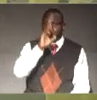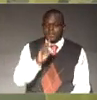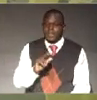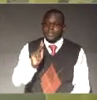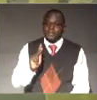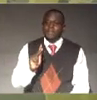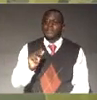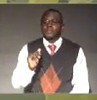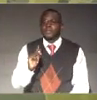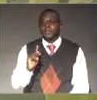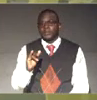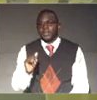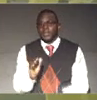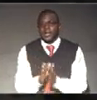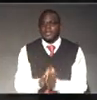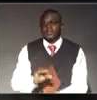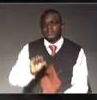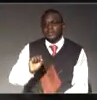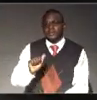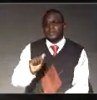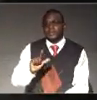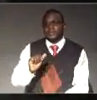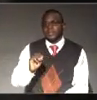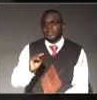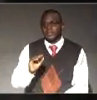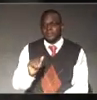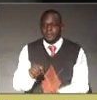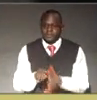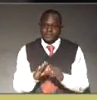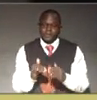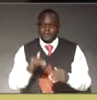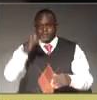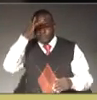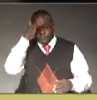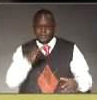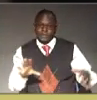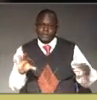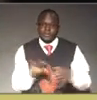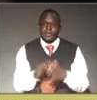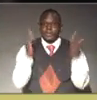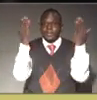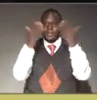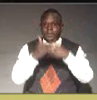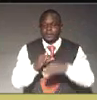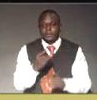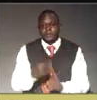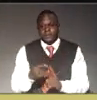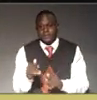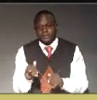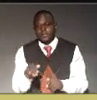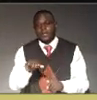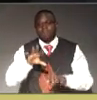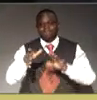and Salama. The Uganda National Drug Authority and Uganda Police, in a joint night operation in Kampala and